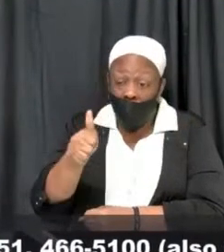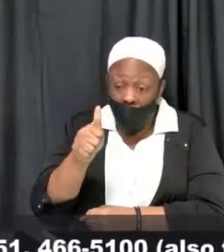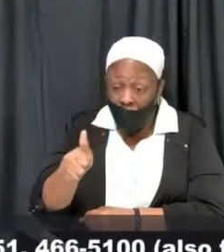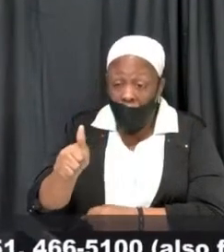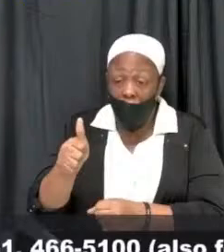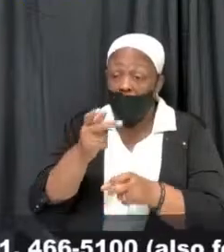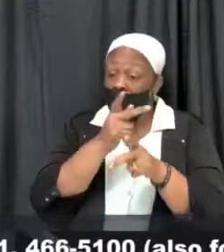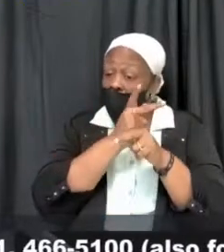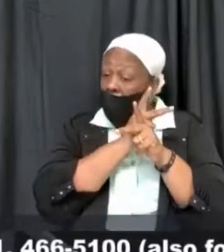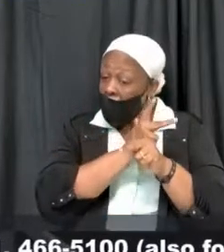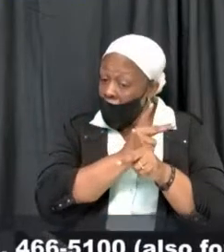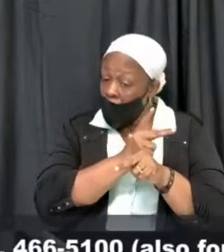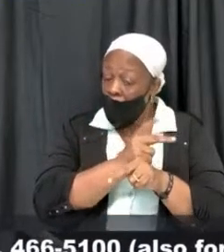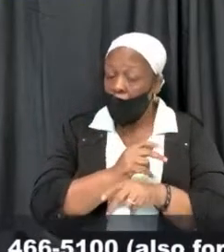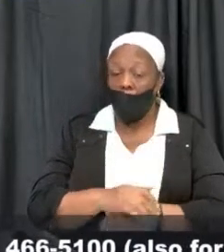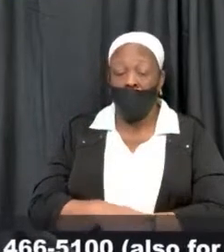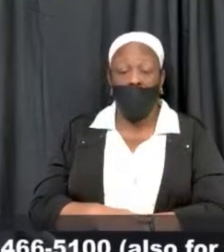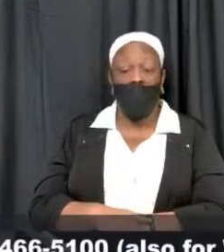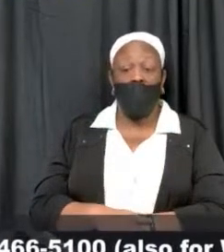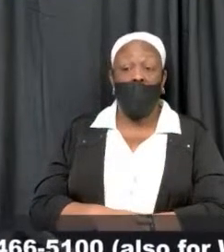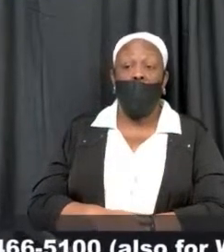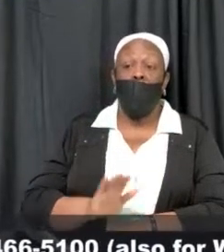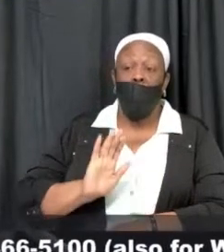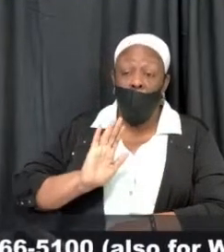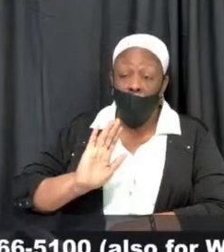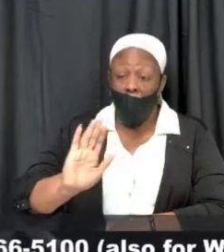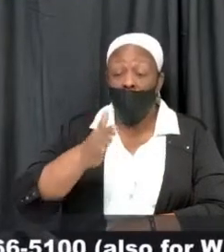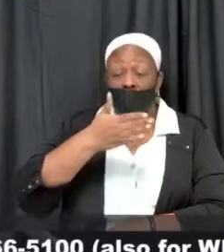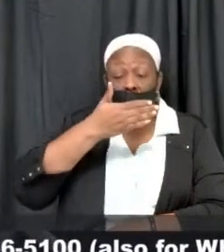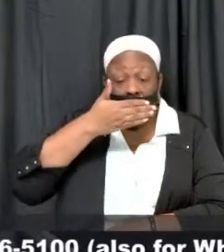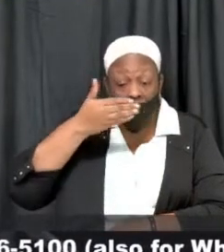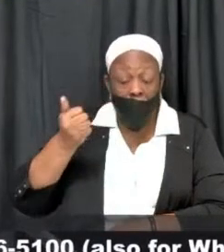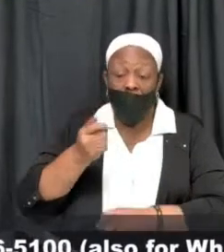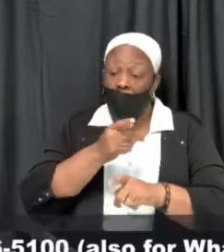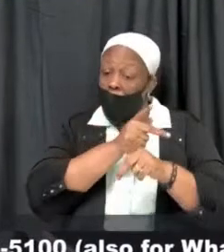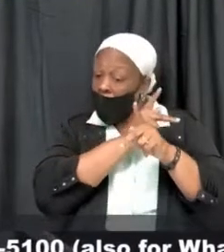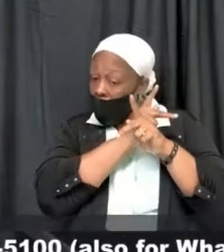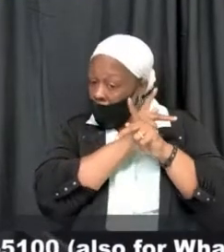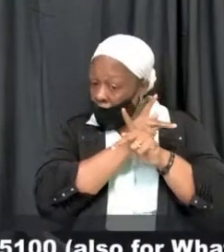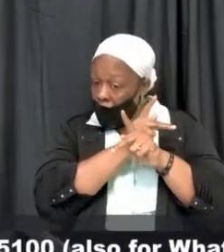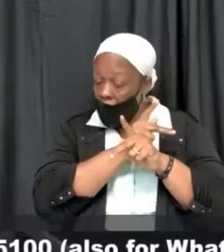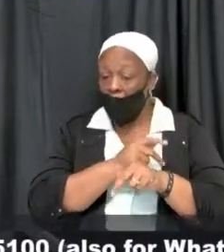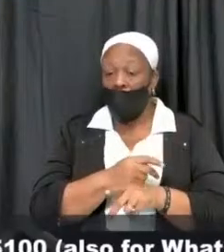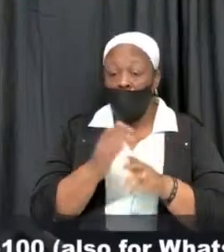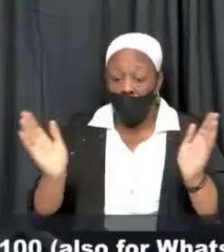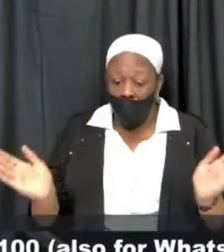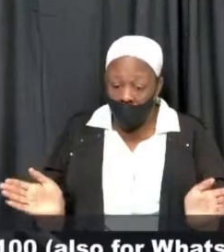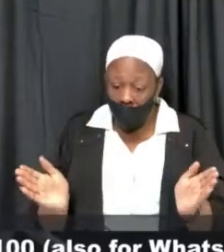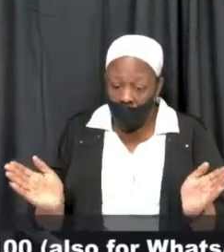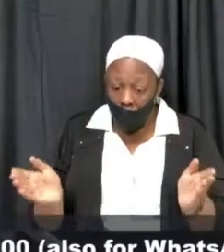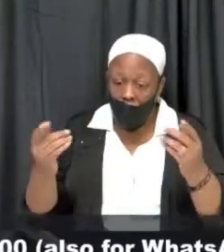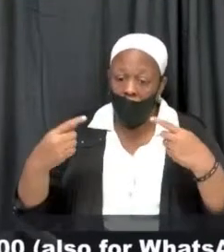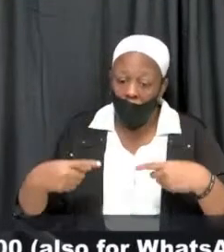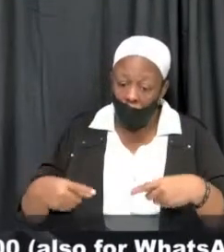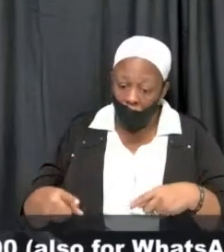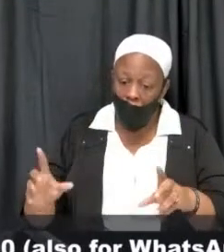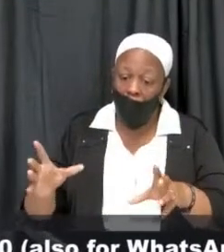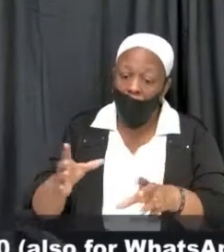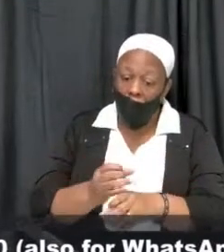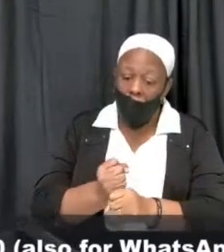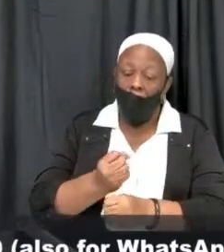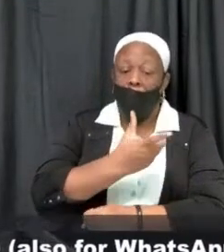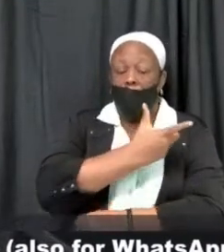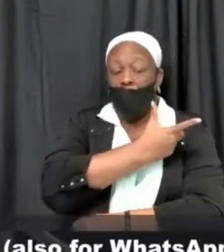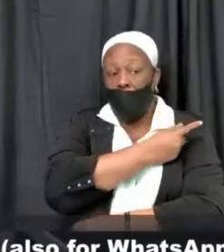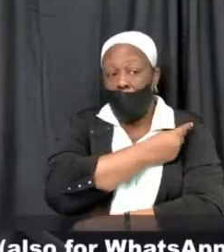protection. It is your best protection. And so we do urge. Thank you very much.